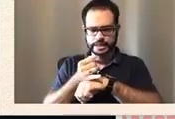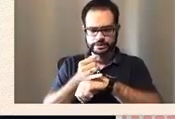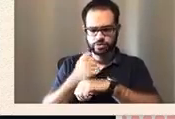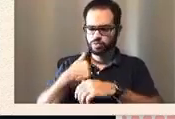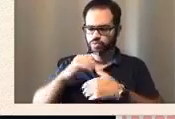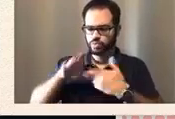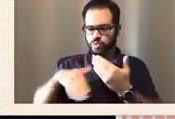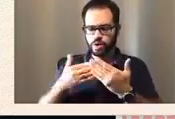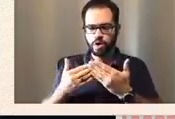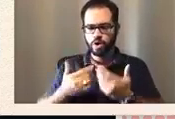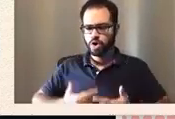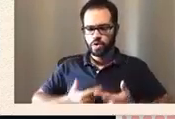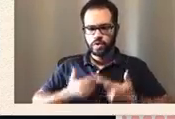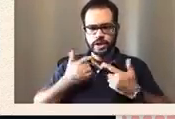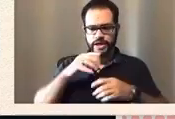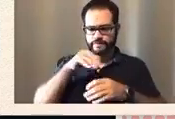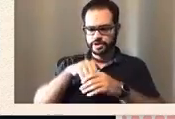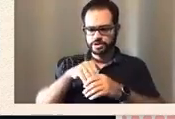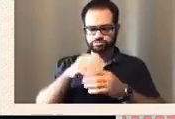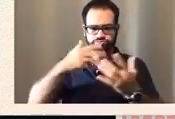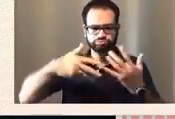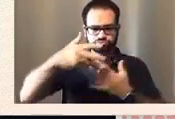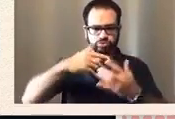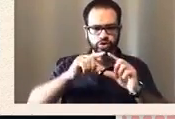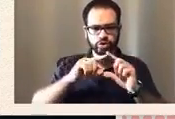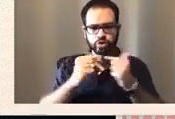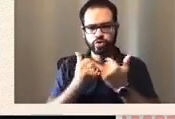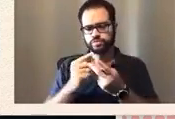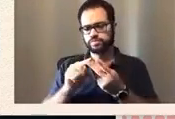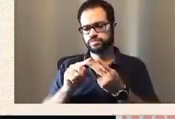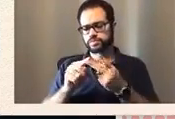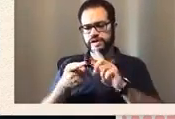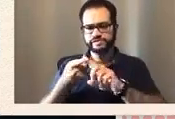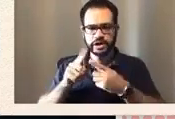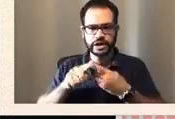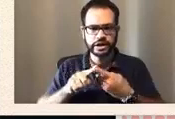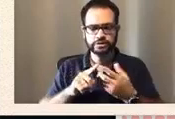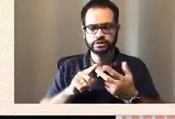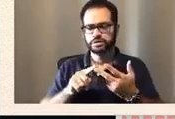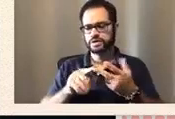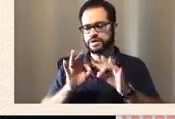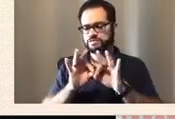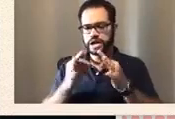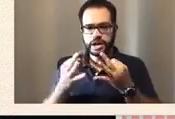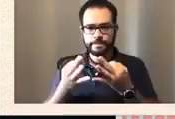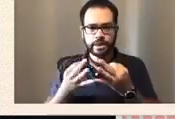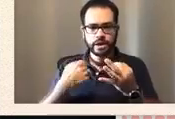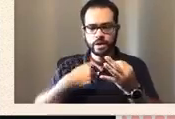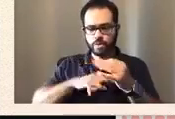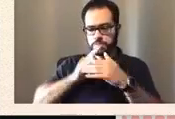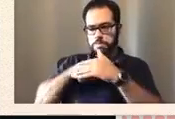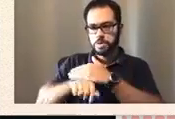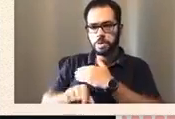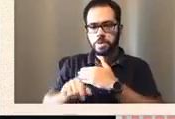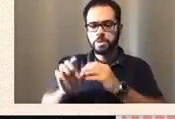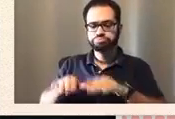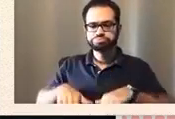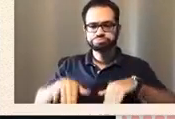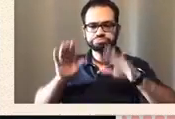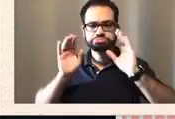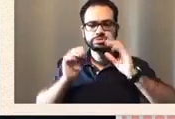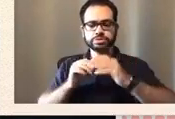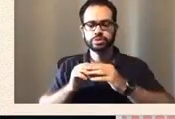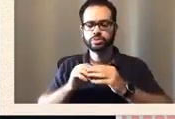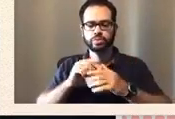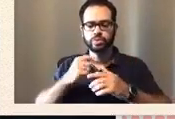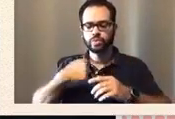a social group, friends, a family that we were born into. We all live within the